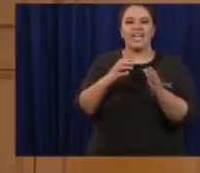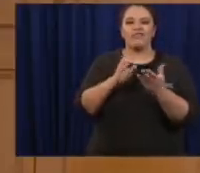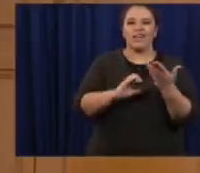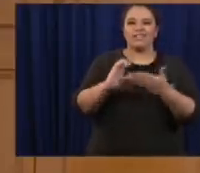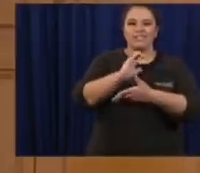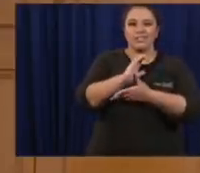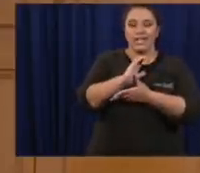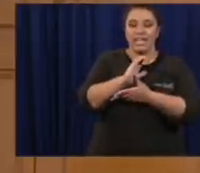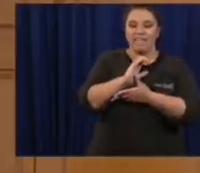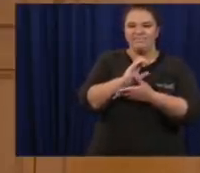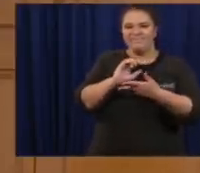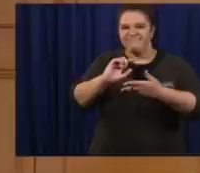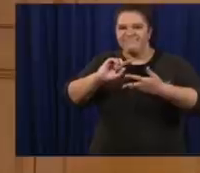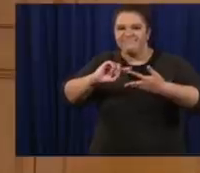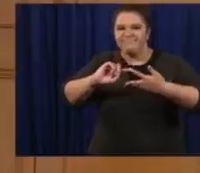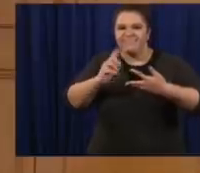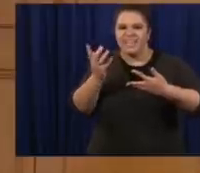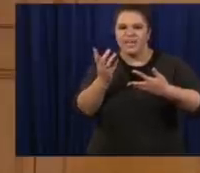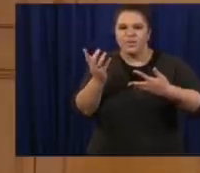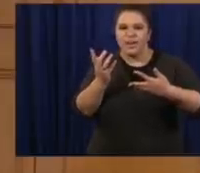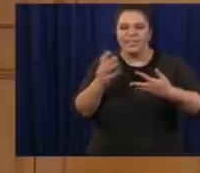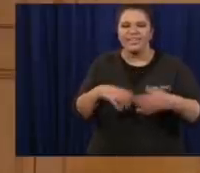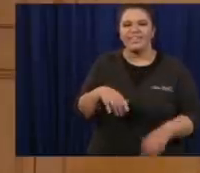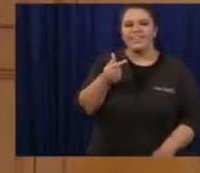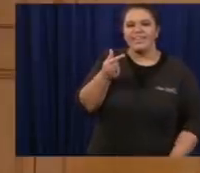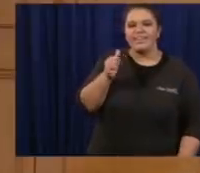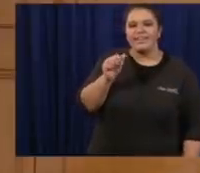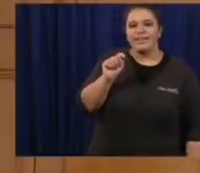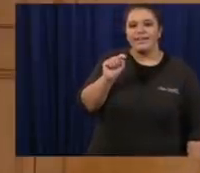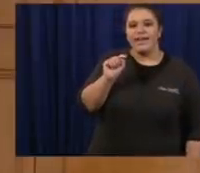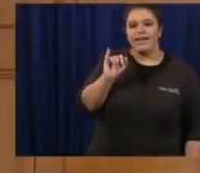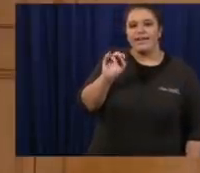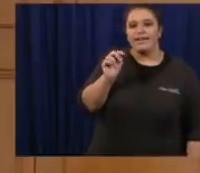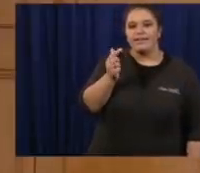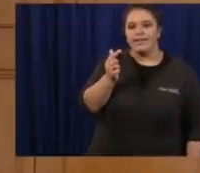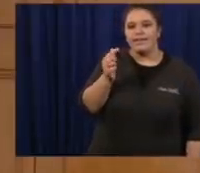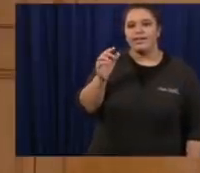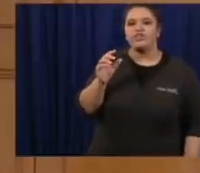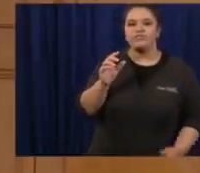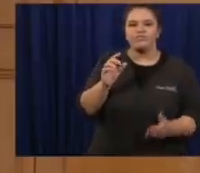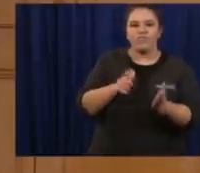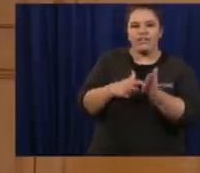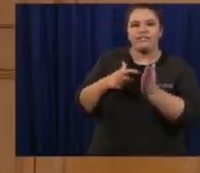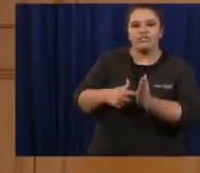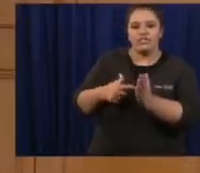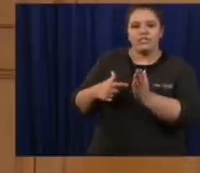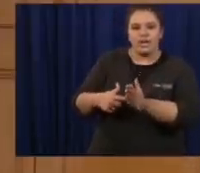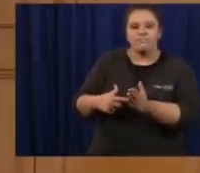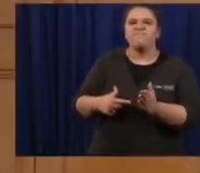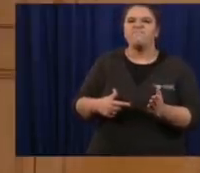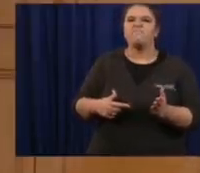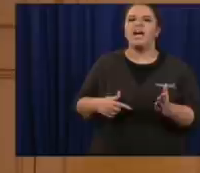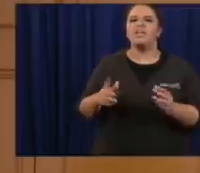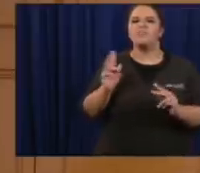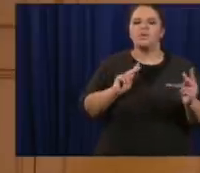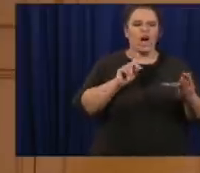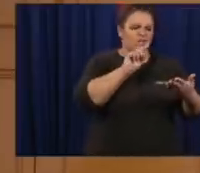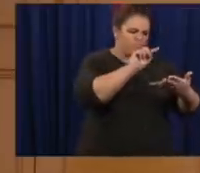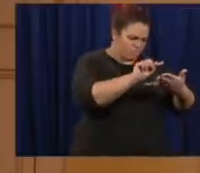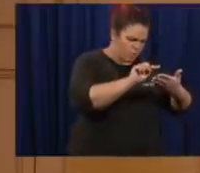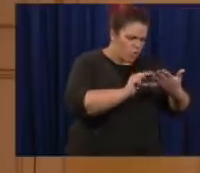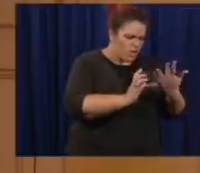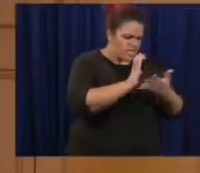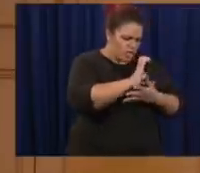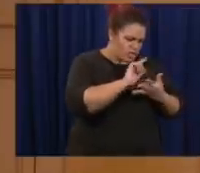saying Ohio is not checking off those boxes, so how is it safe for Ohio to be opening up? Yes. Do you agree with that criteria, or is